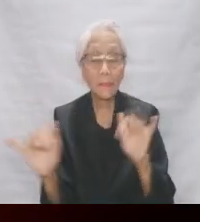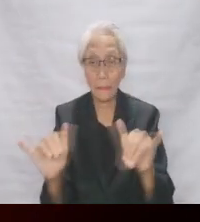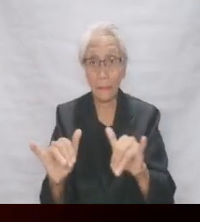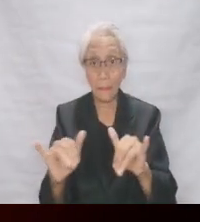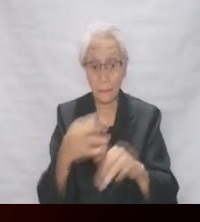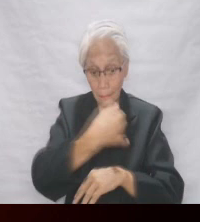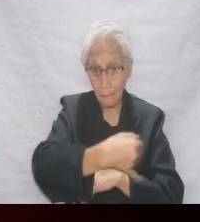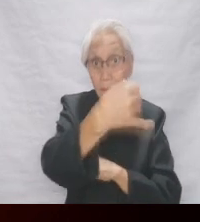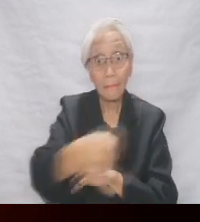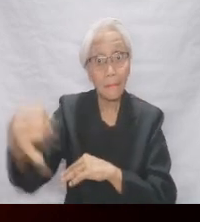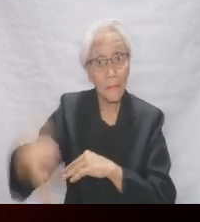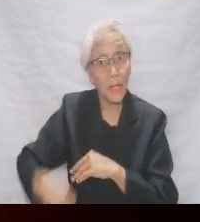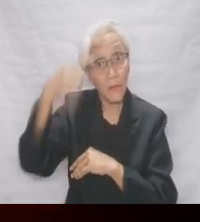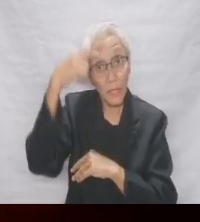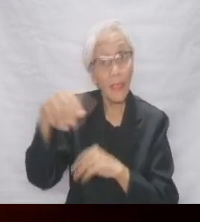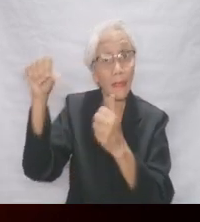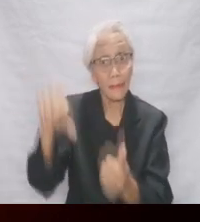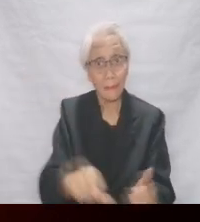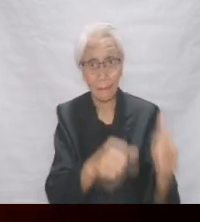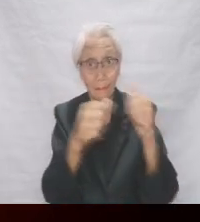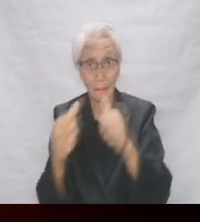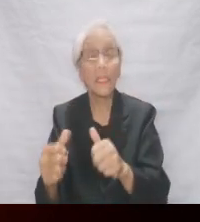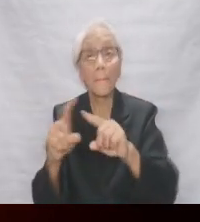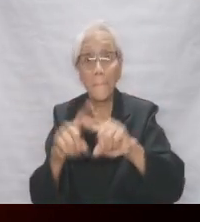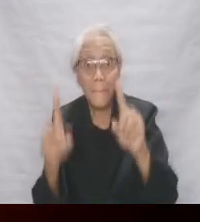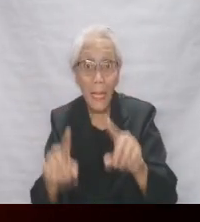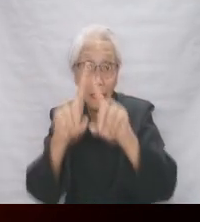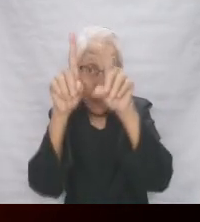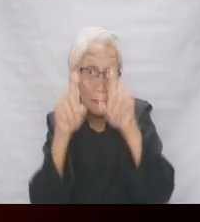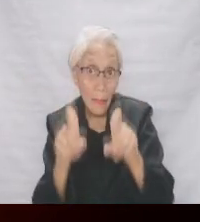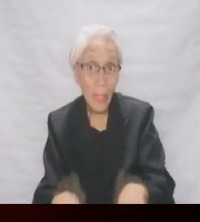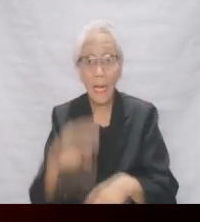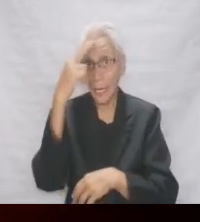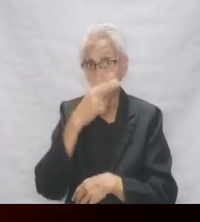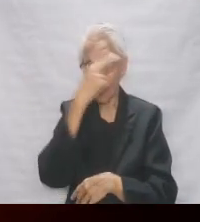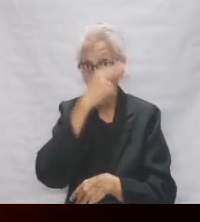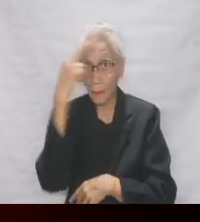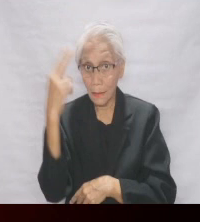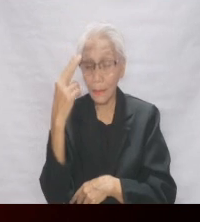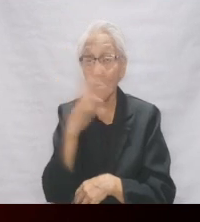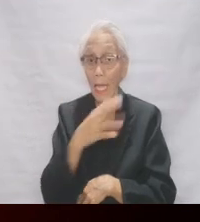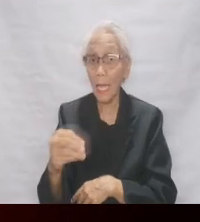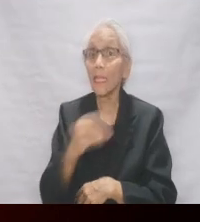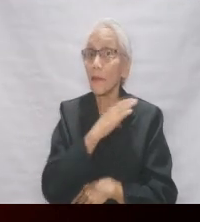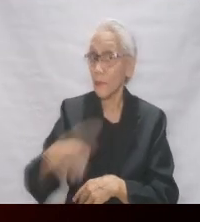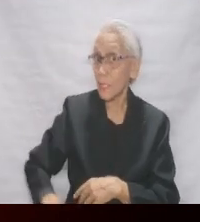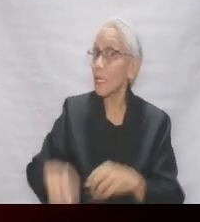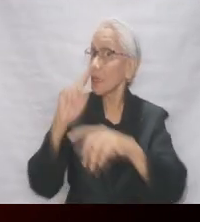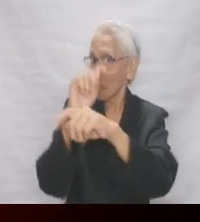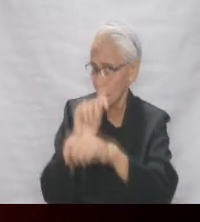members para sa indoctrination sessions. Pero ang tanong, hindi ba ang Catholicism at ang Christian